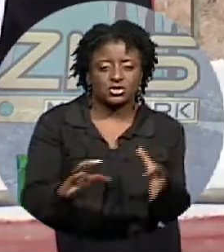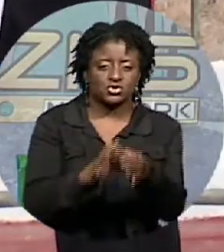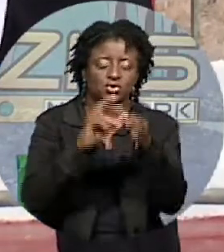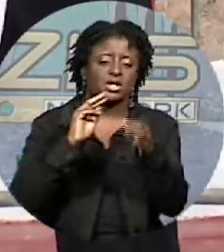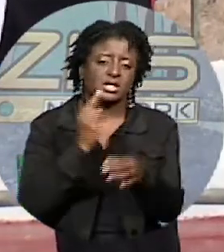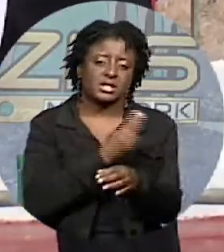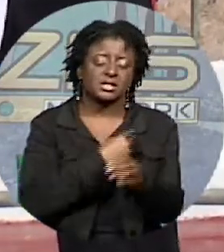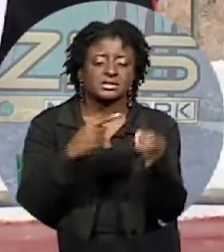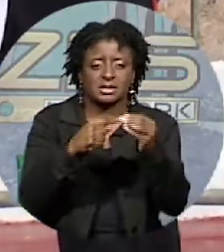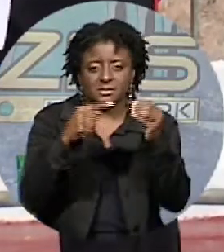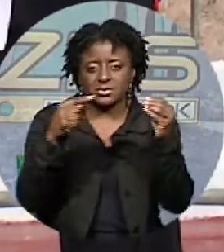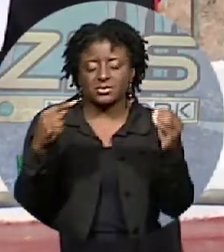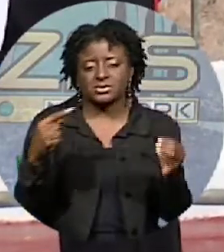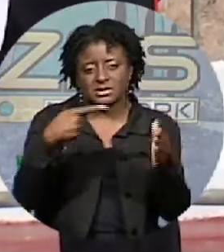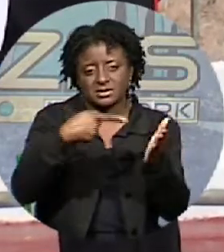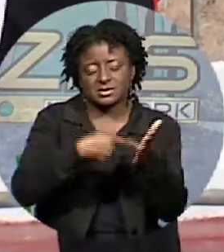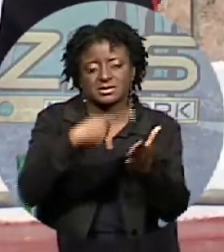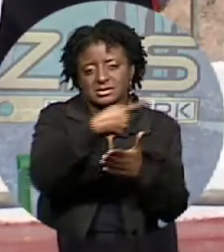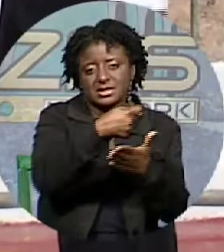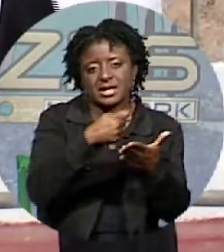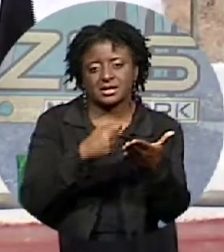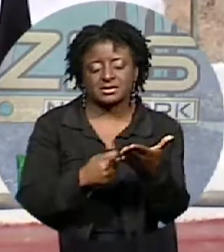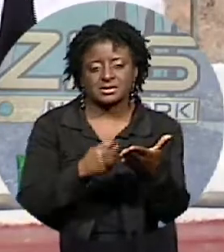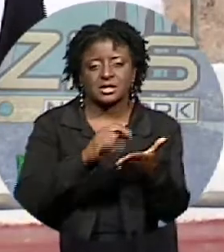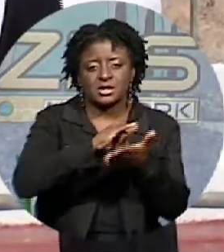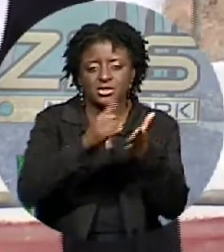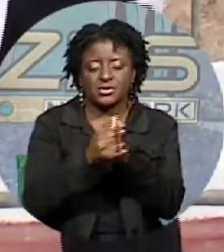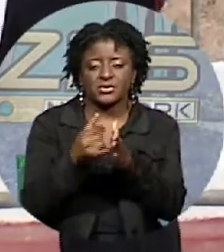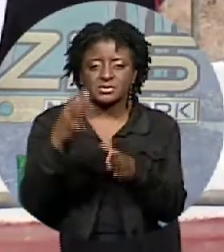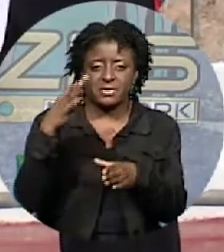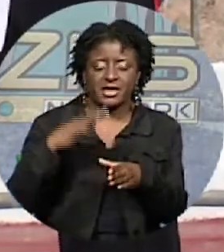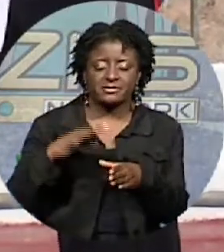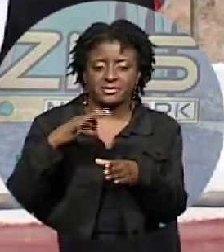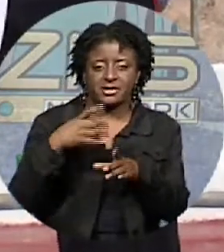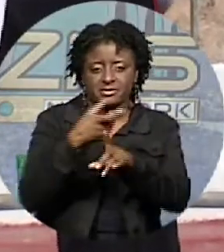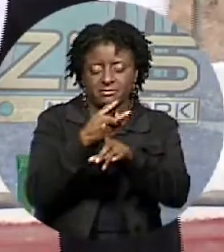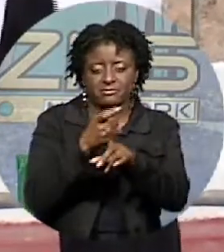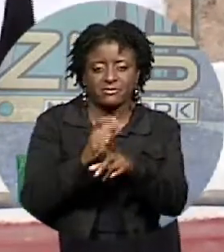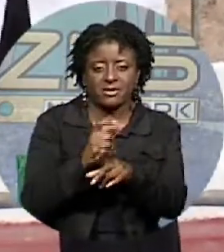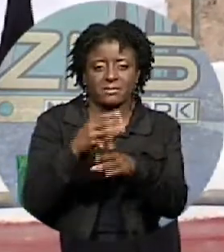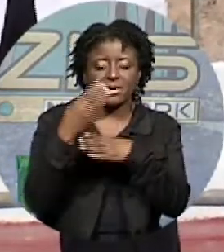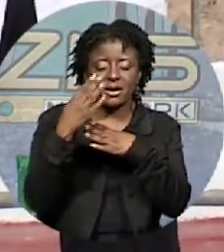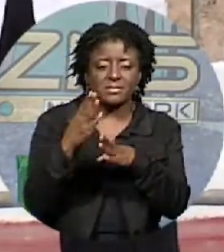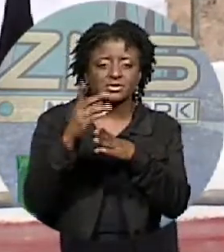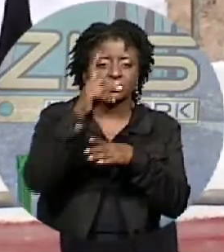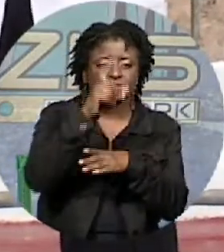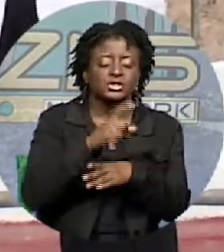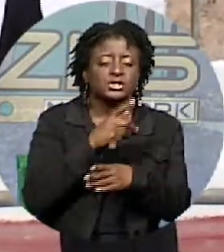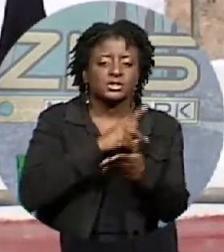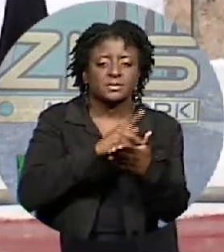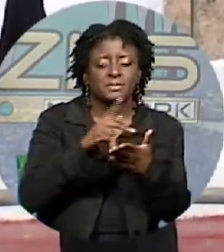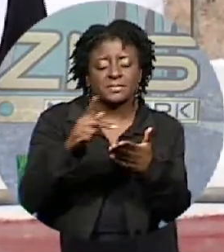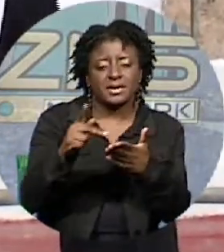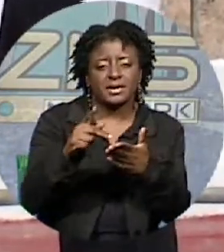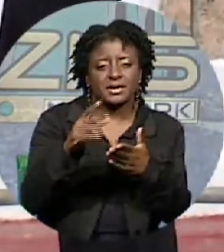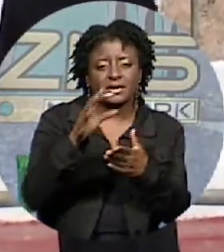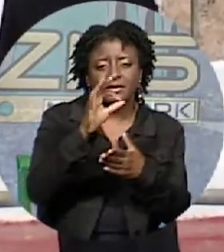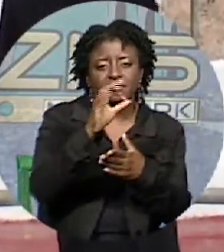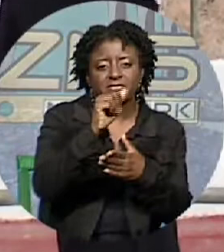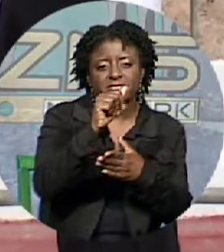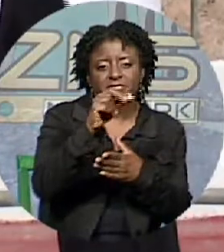Those who are benefiting from the Bahamas should pay a fair tax as they do in other countries where they do